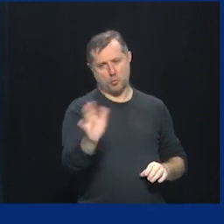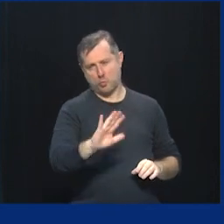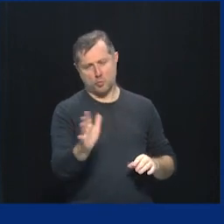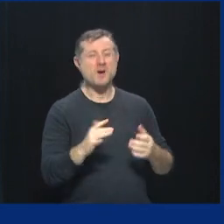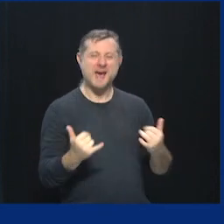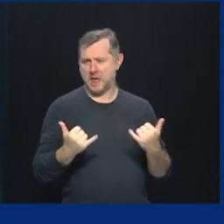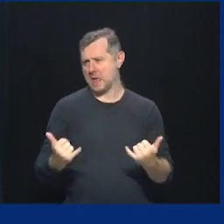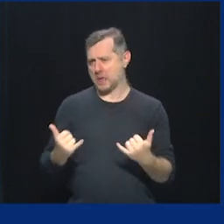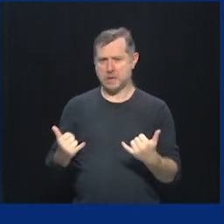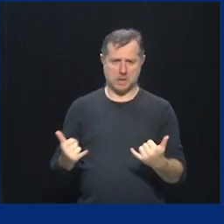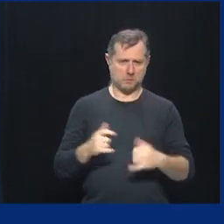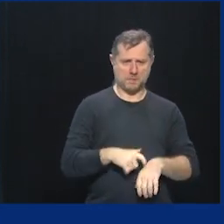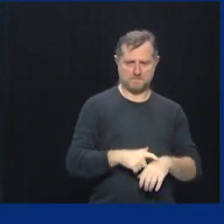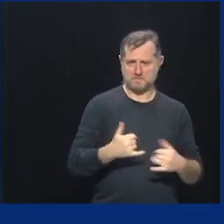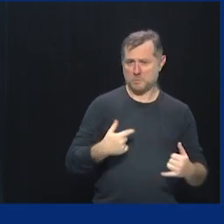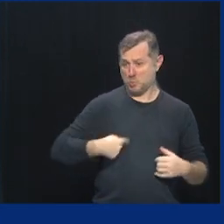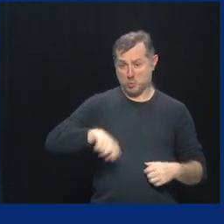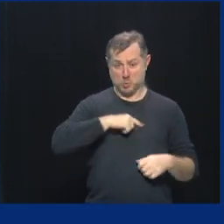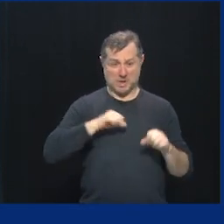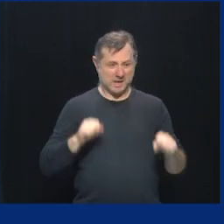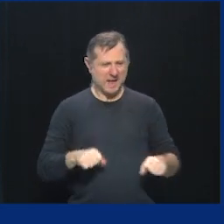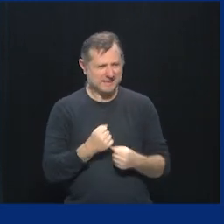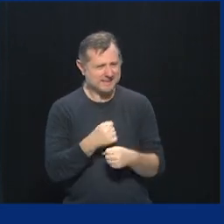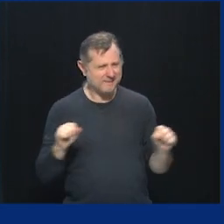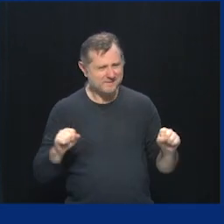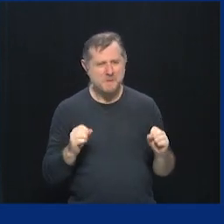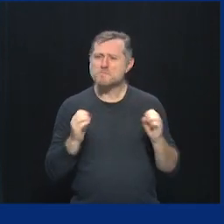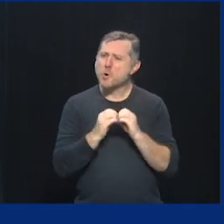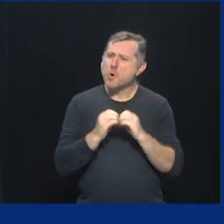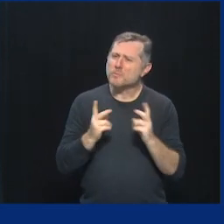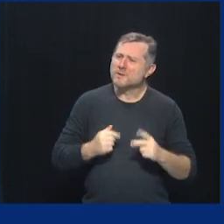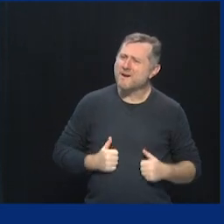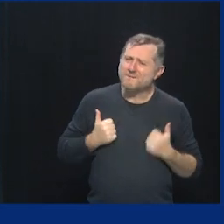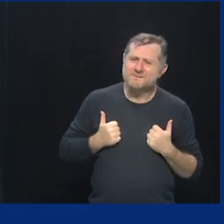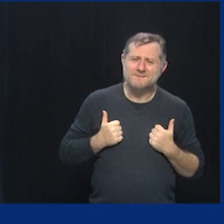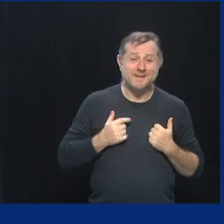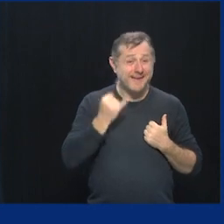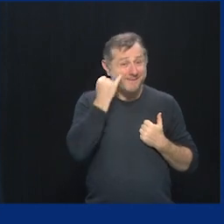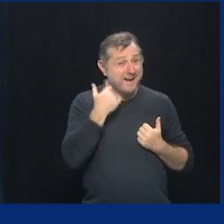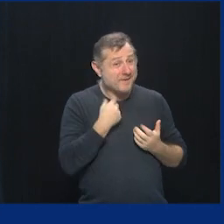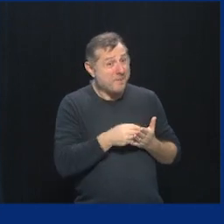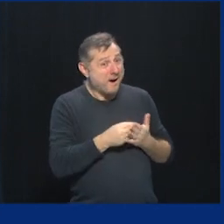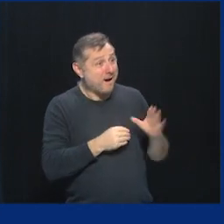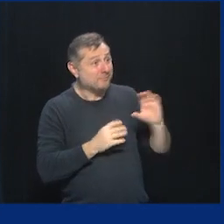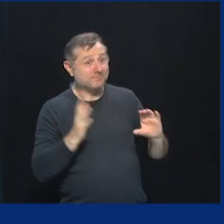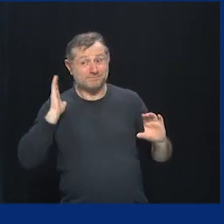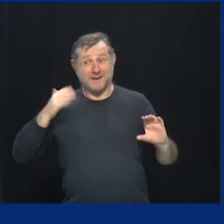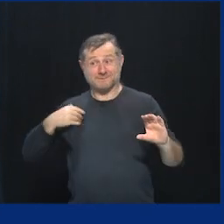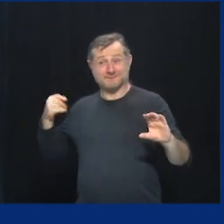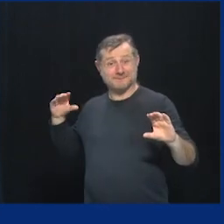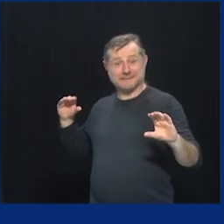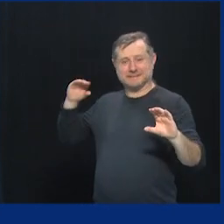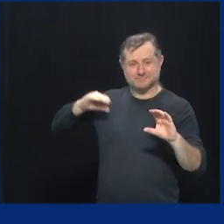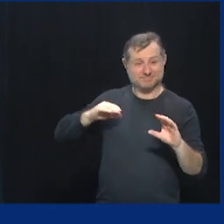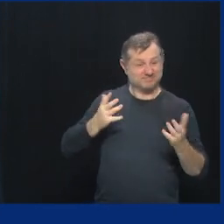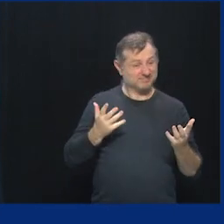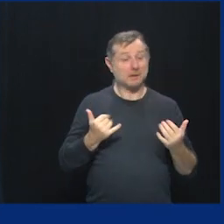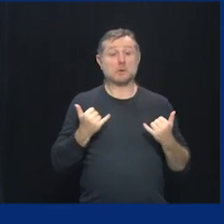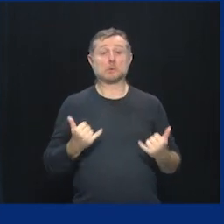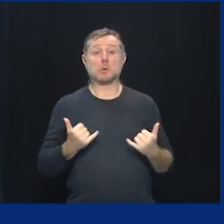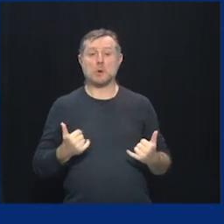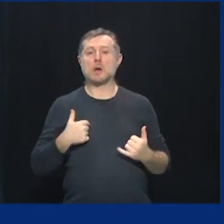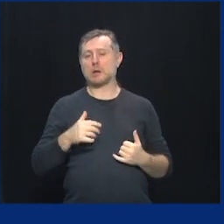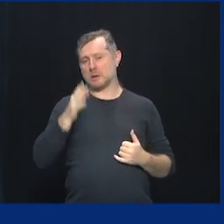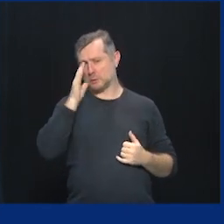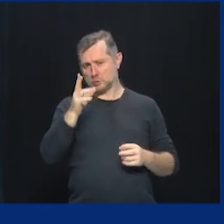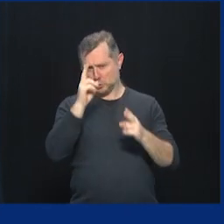saved if we had investment that we sorely needed a long time ago. With that being said, it brings me great honor to bring